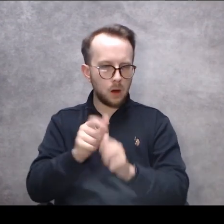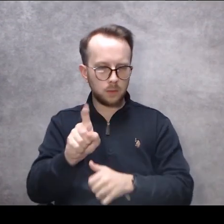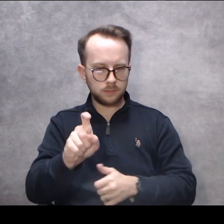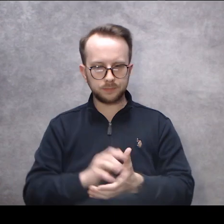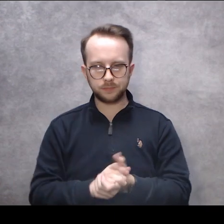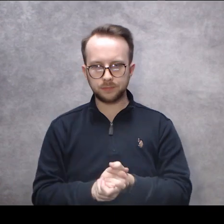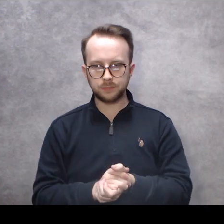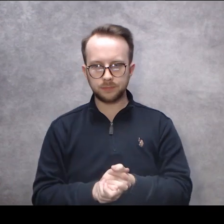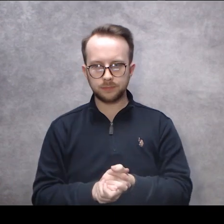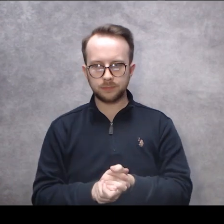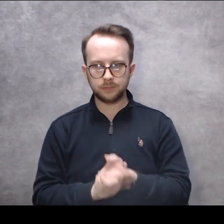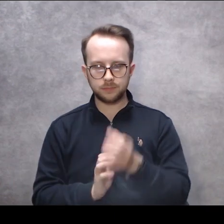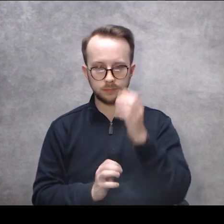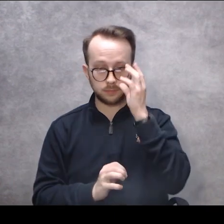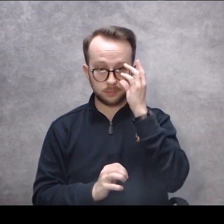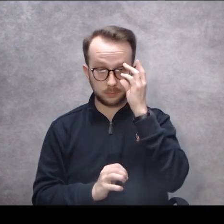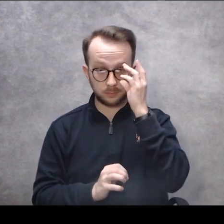Um,